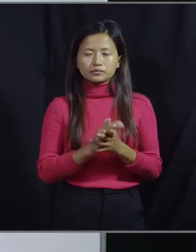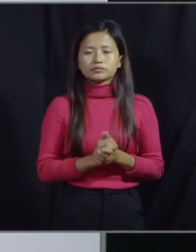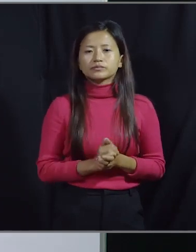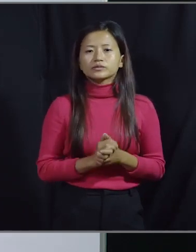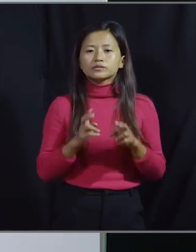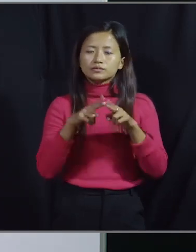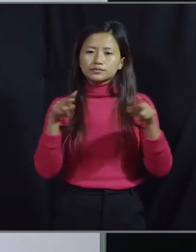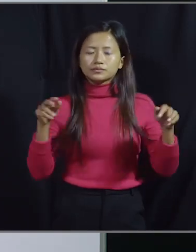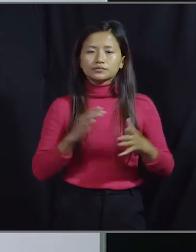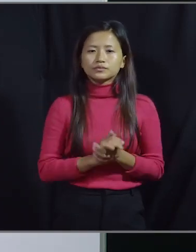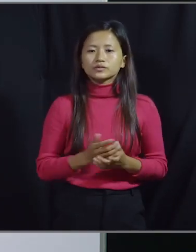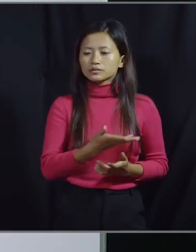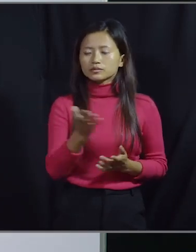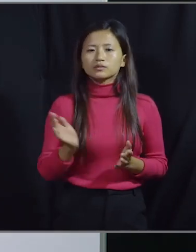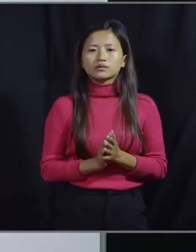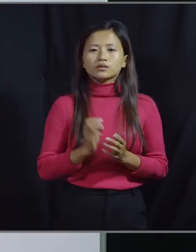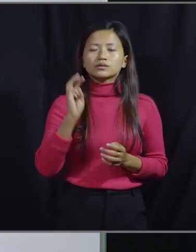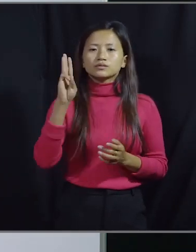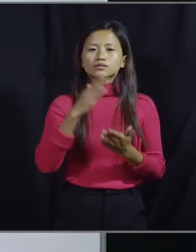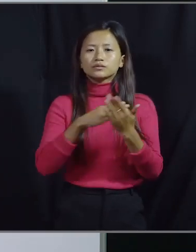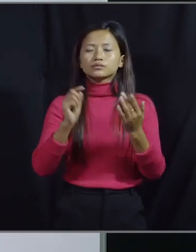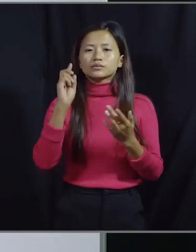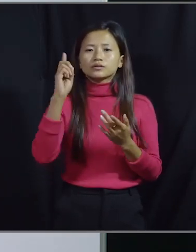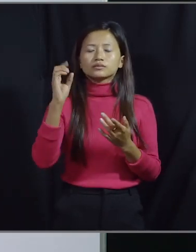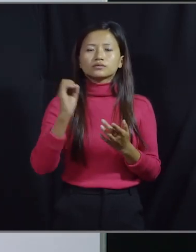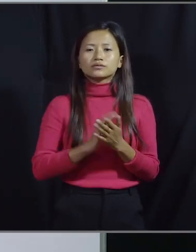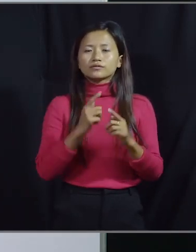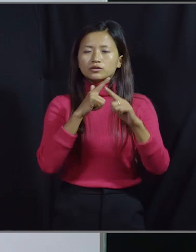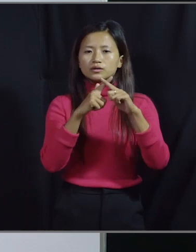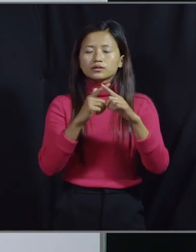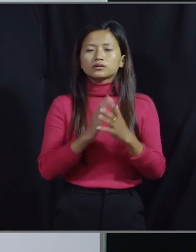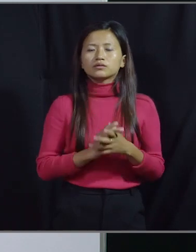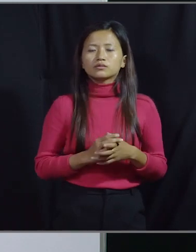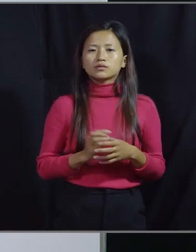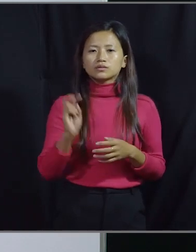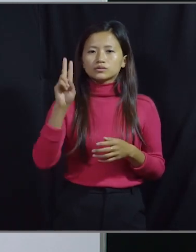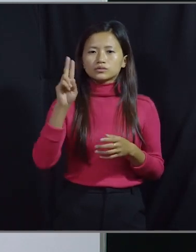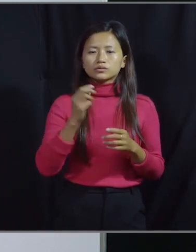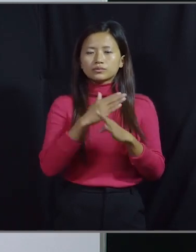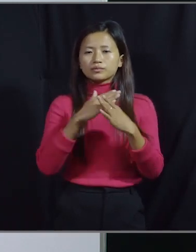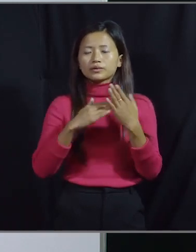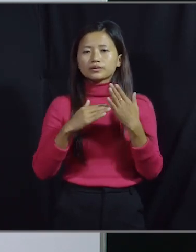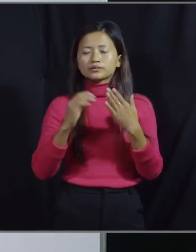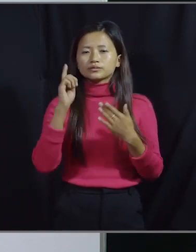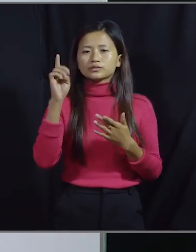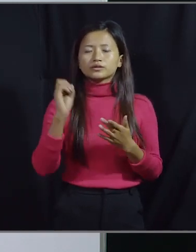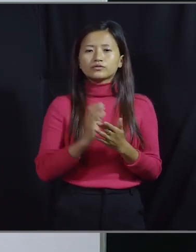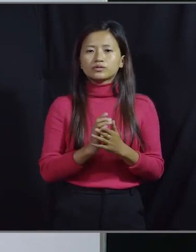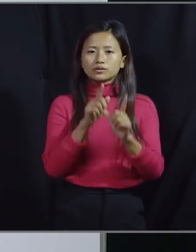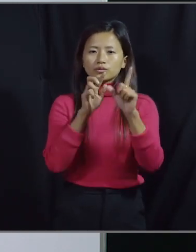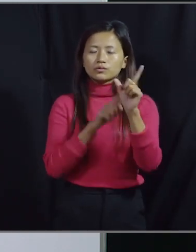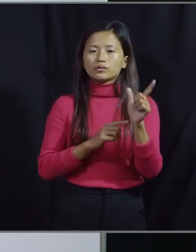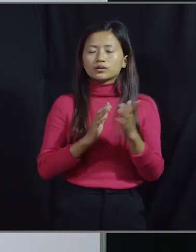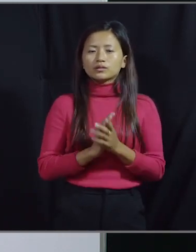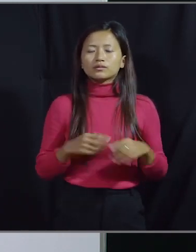at the difference, there is 3 by 10 for X, then 2 by 10 for